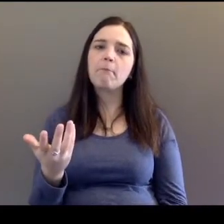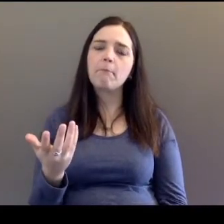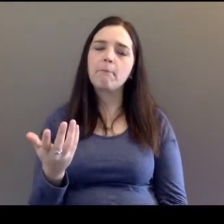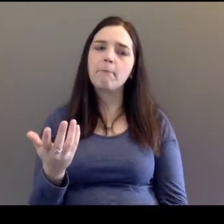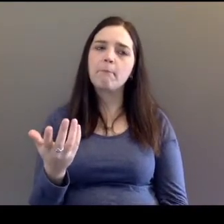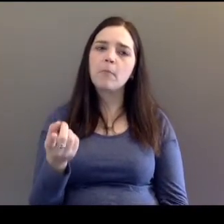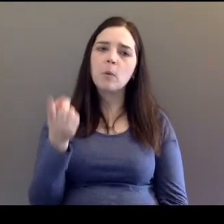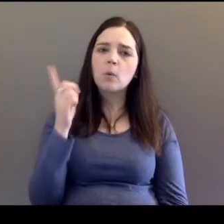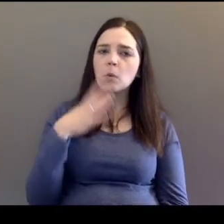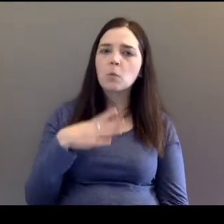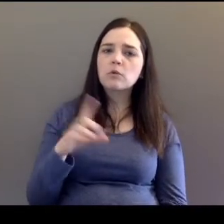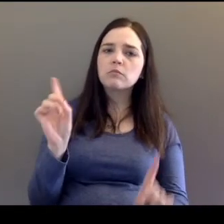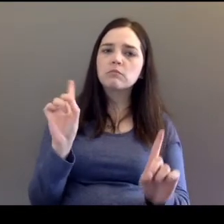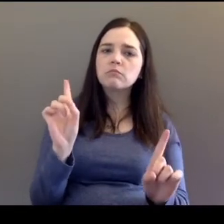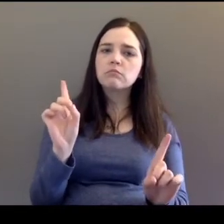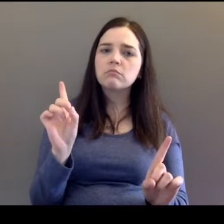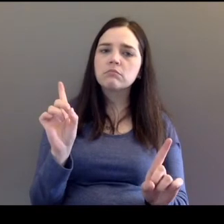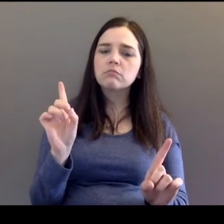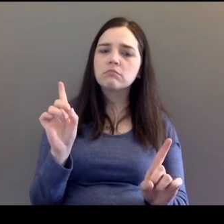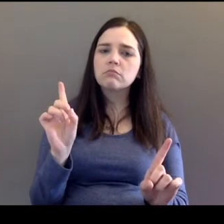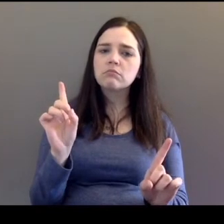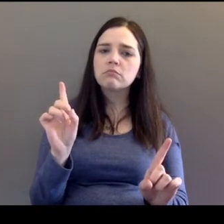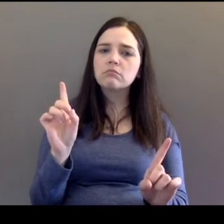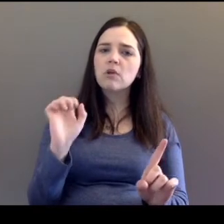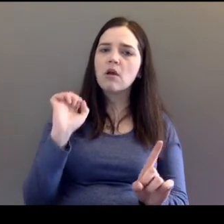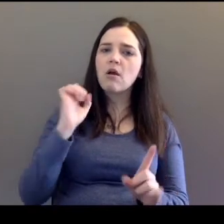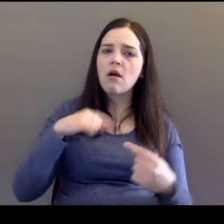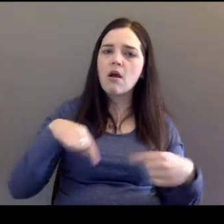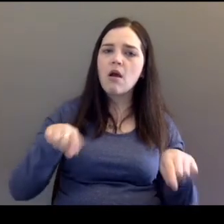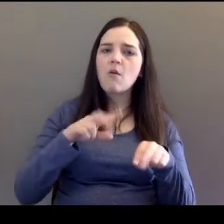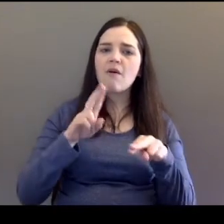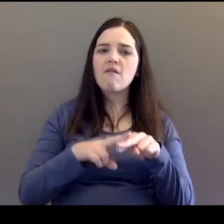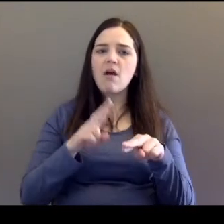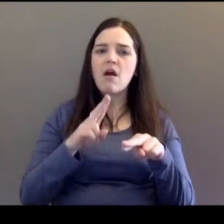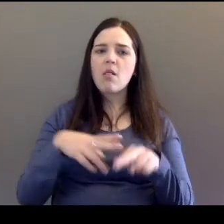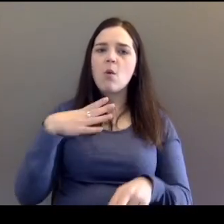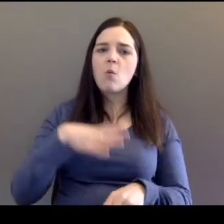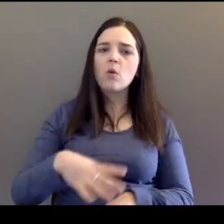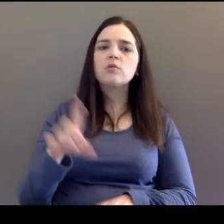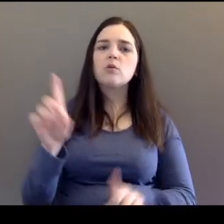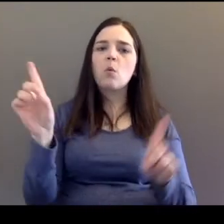What does God want? What does our Father really want?